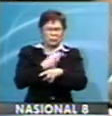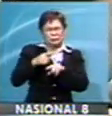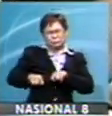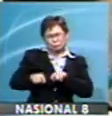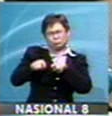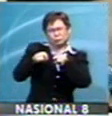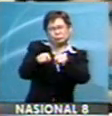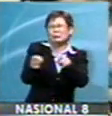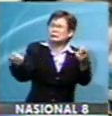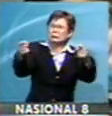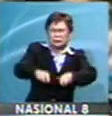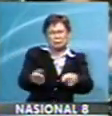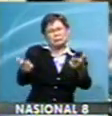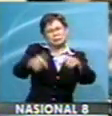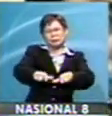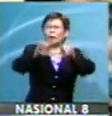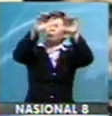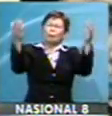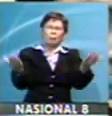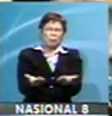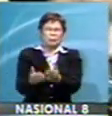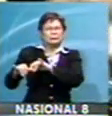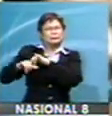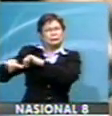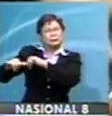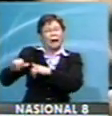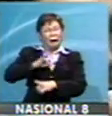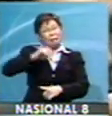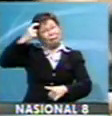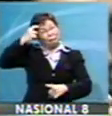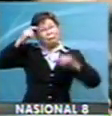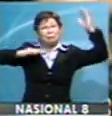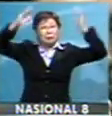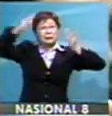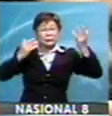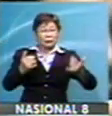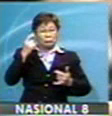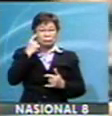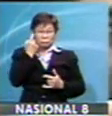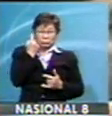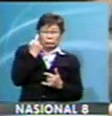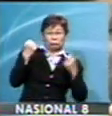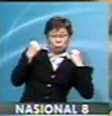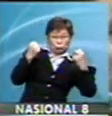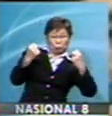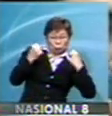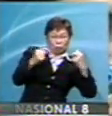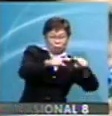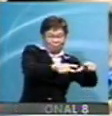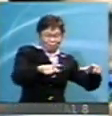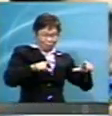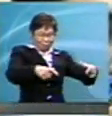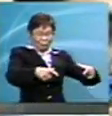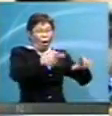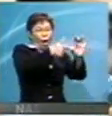happening globally So I think because Malaysia recently has been a very strong destination for